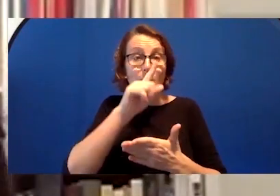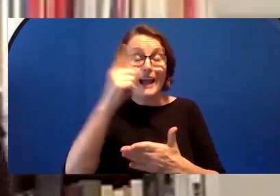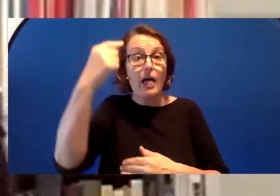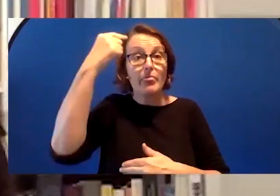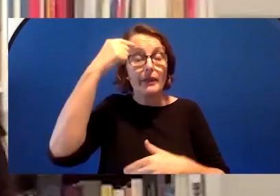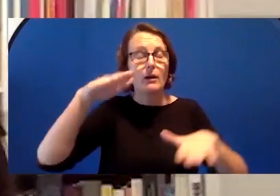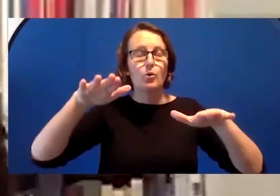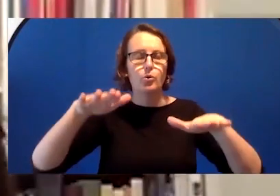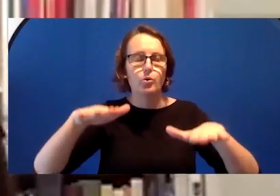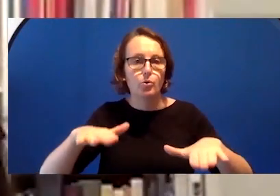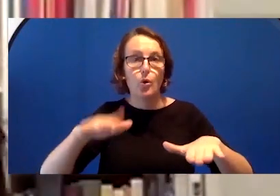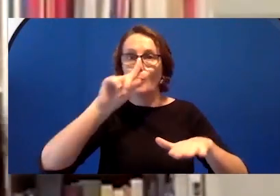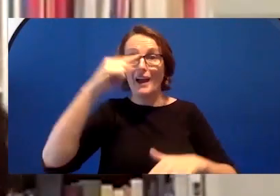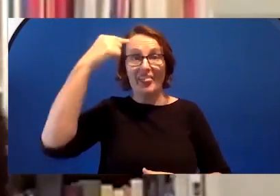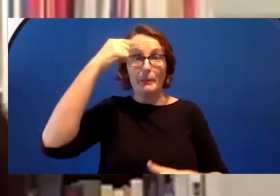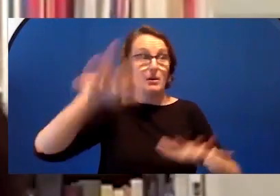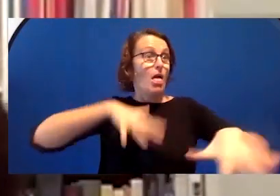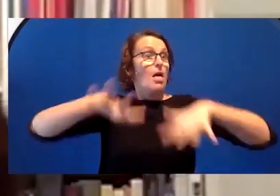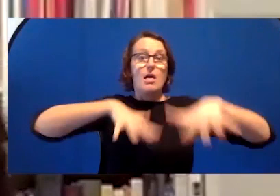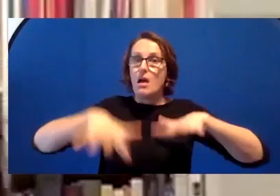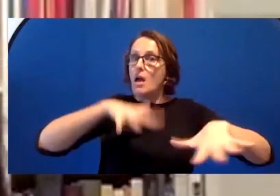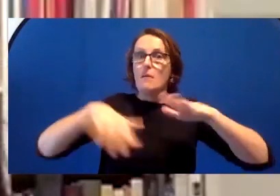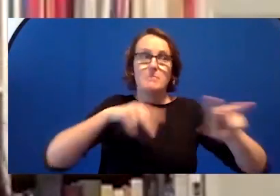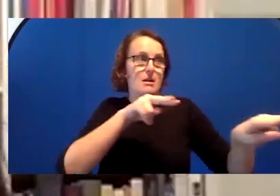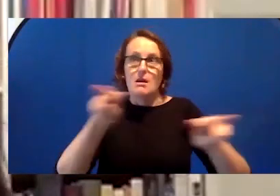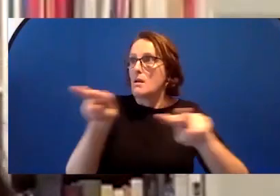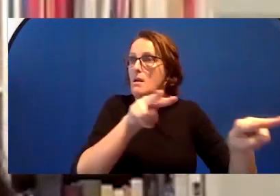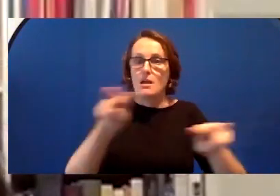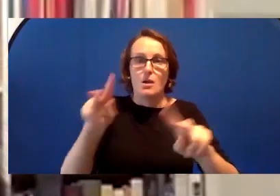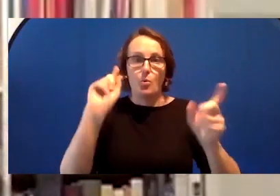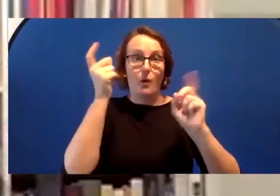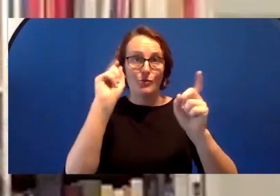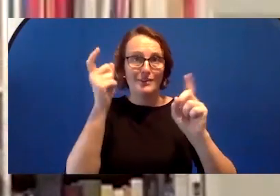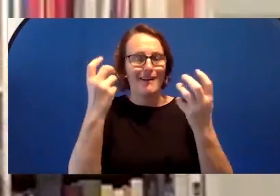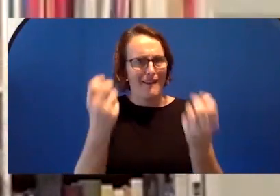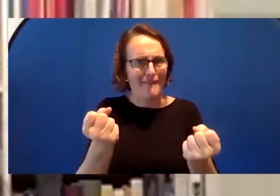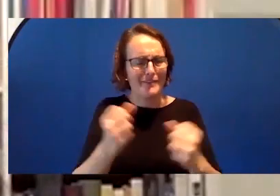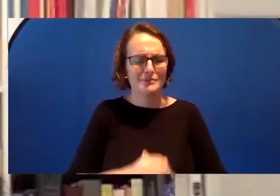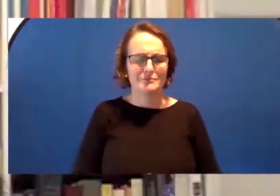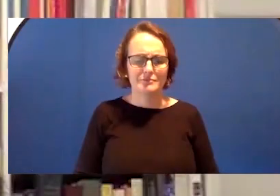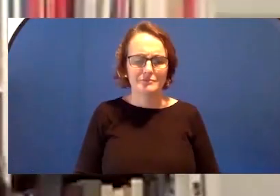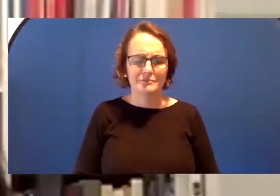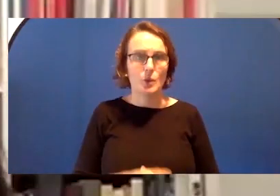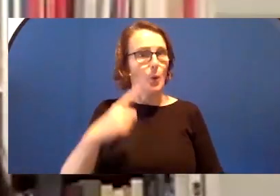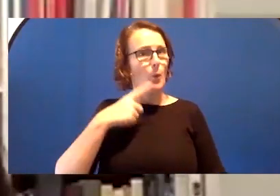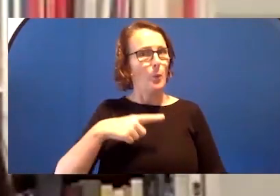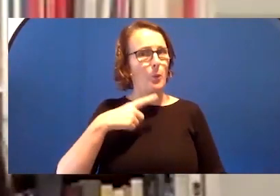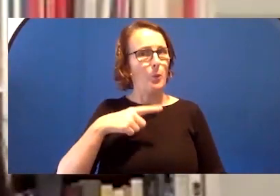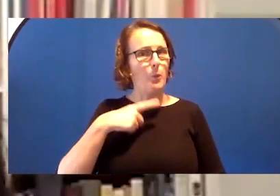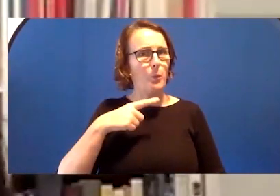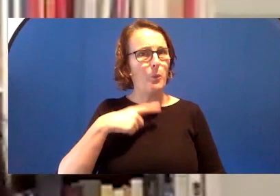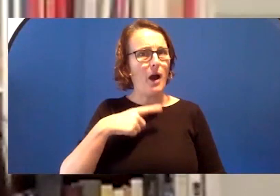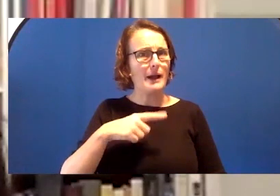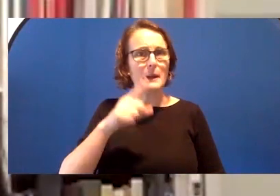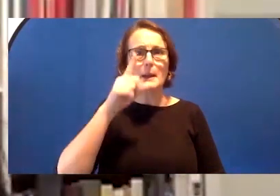deeply or indeed creatively. We're just looking, scanning for threats. And this is because we humans like to maintain balance